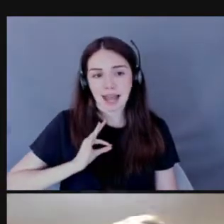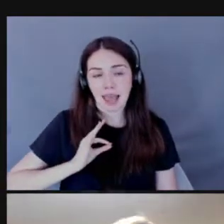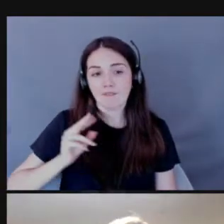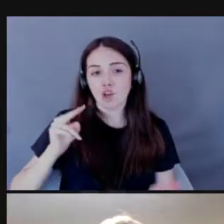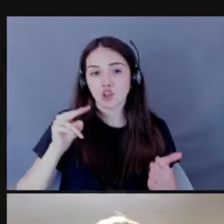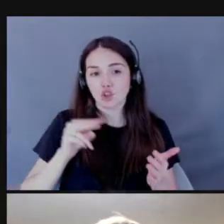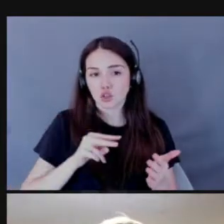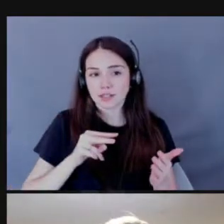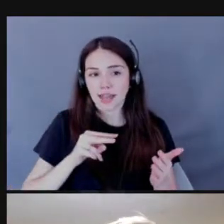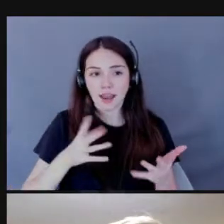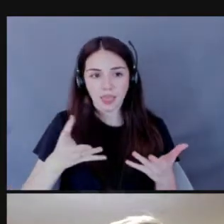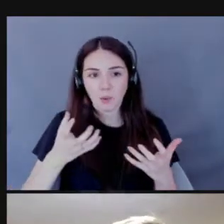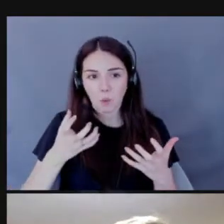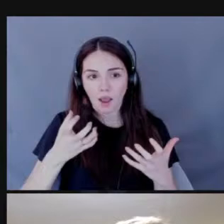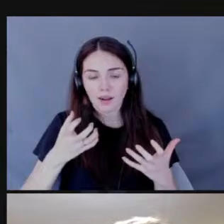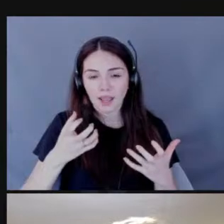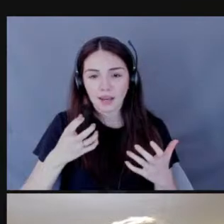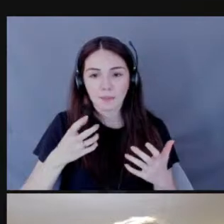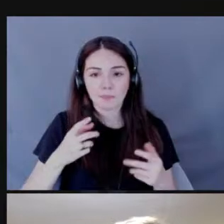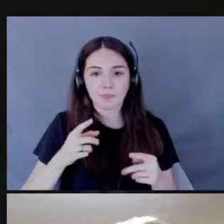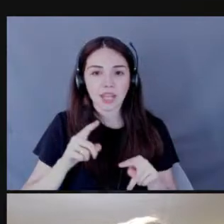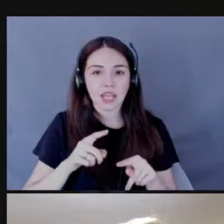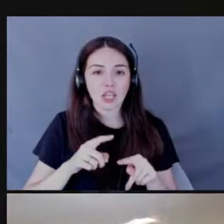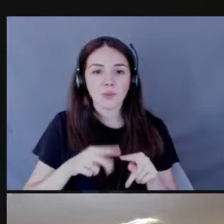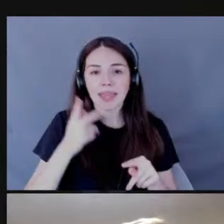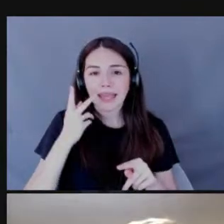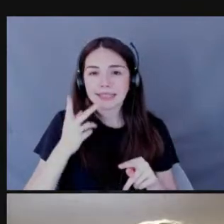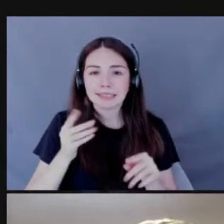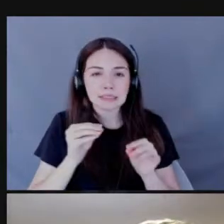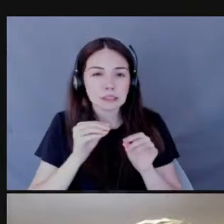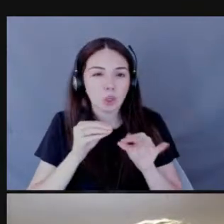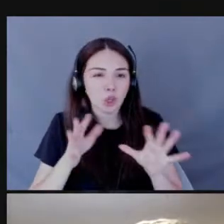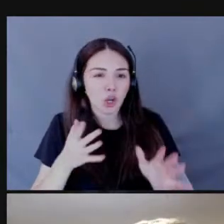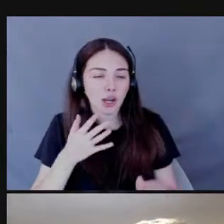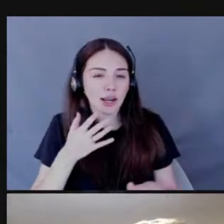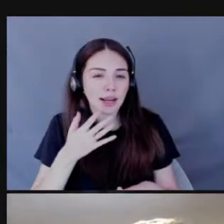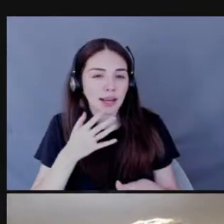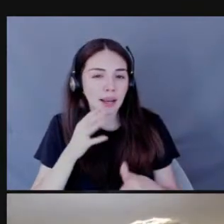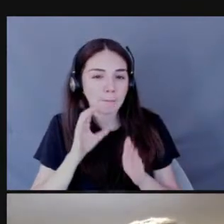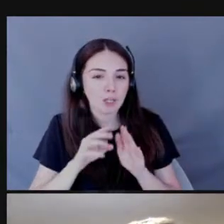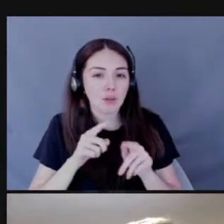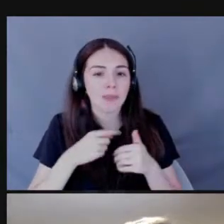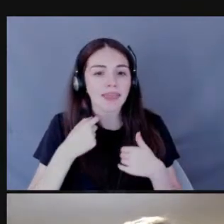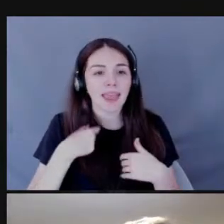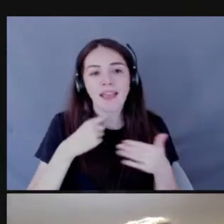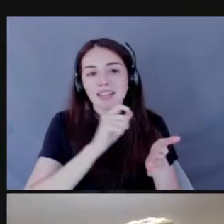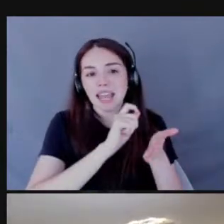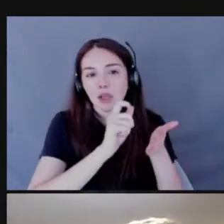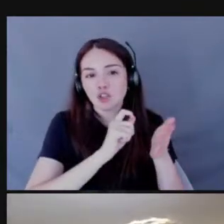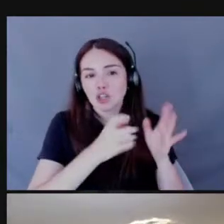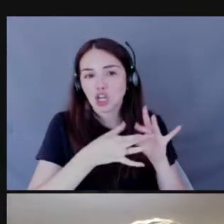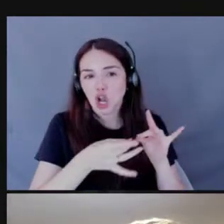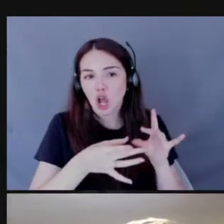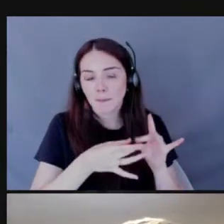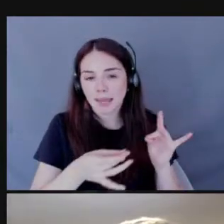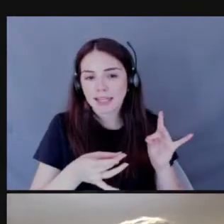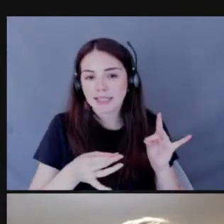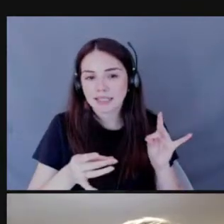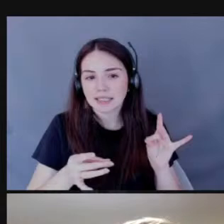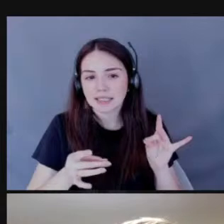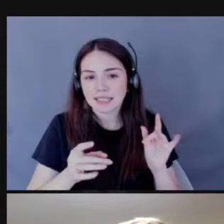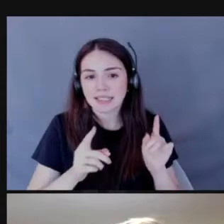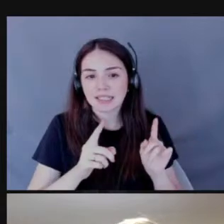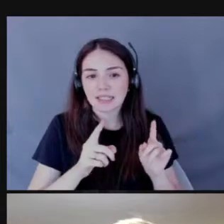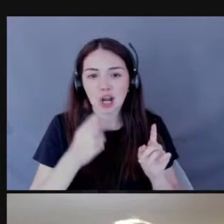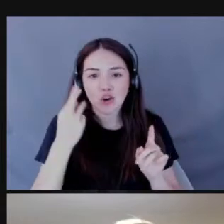wanting. And you can't see especially well in these pictures, but they have handwritten comments on them about all the things that they don't like